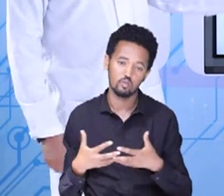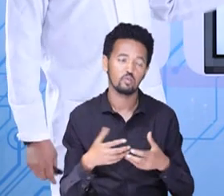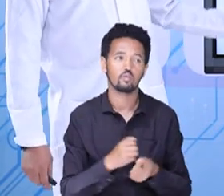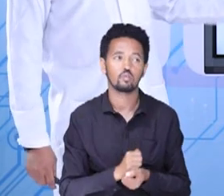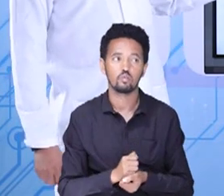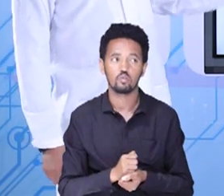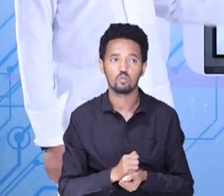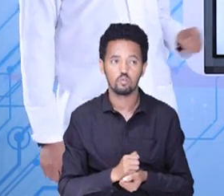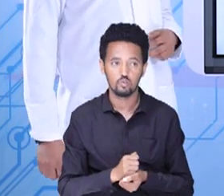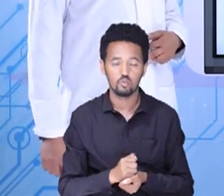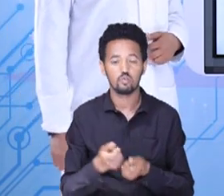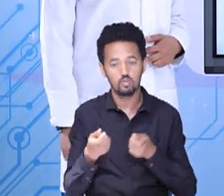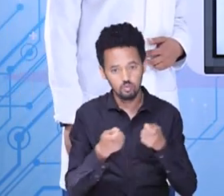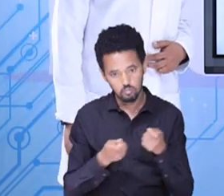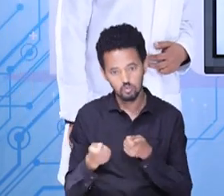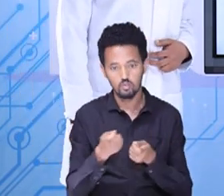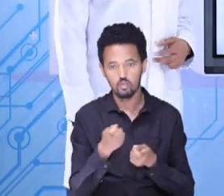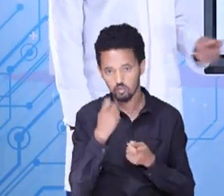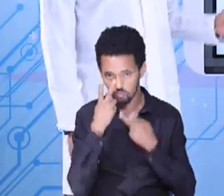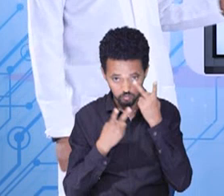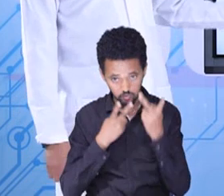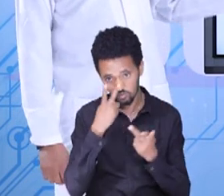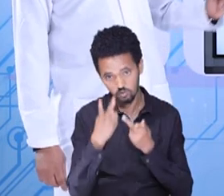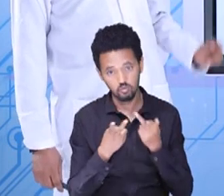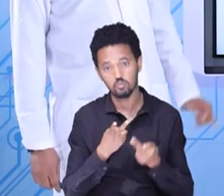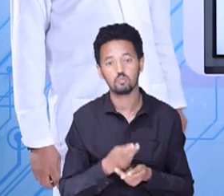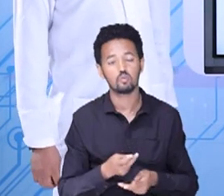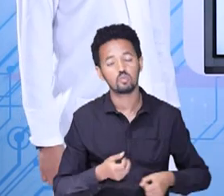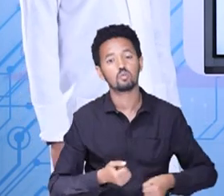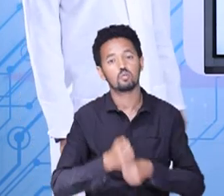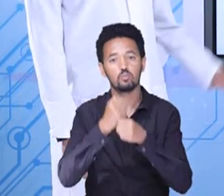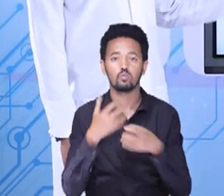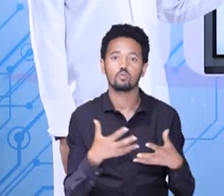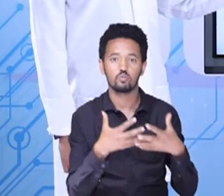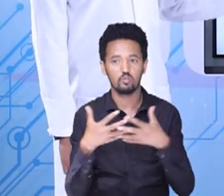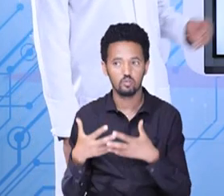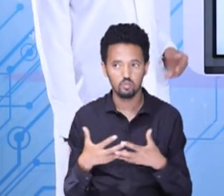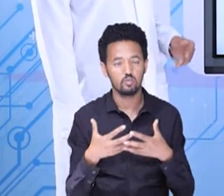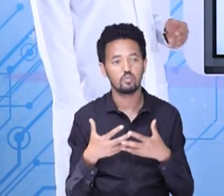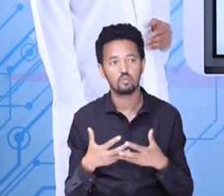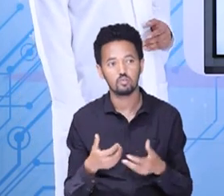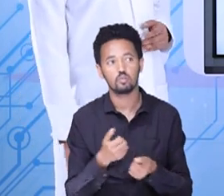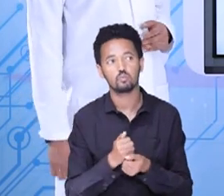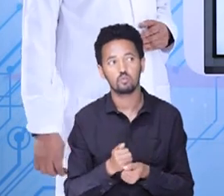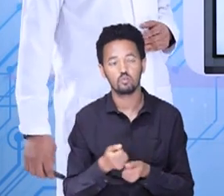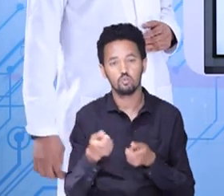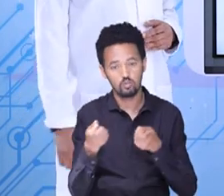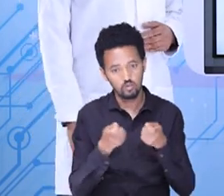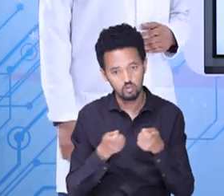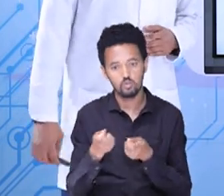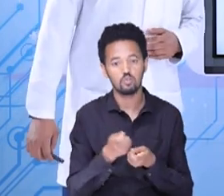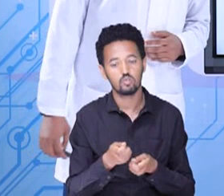Then providing it managing supervisory personnel, US support Ethiopian in the field of road repair and construction